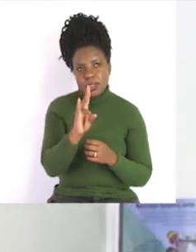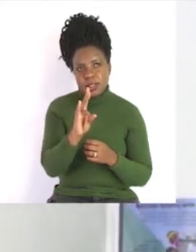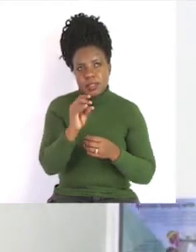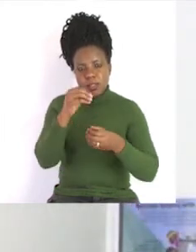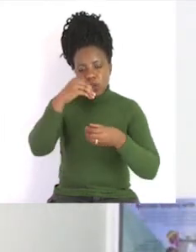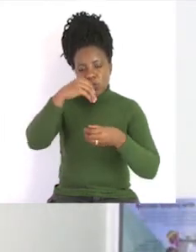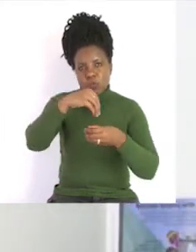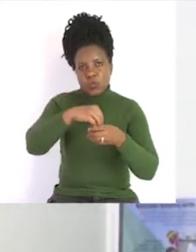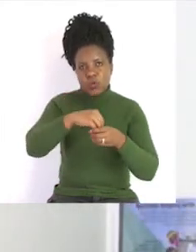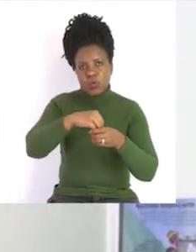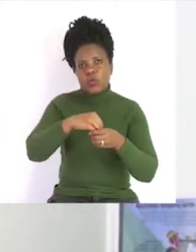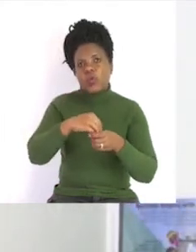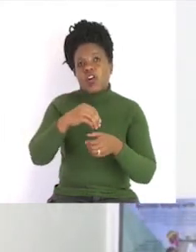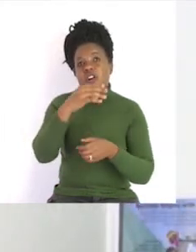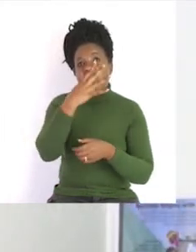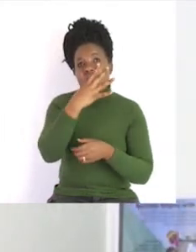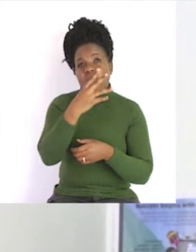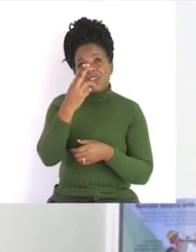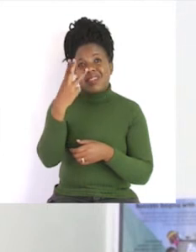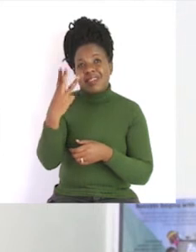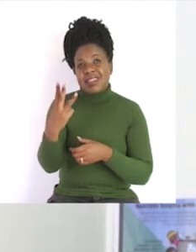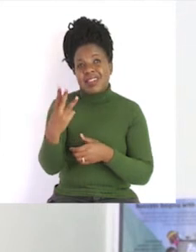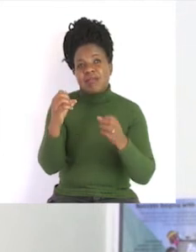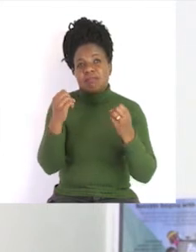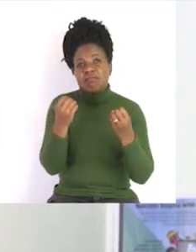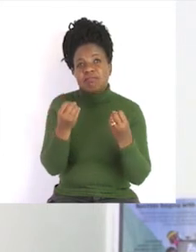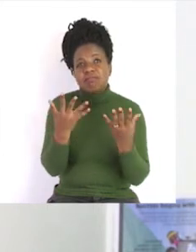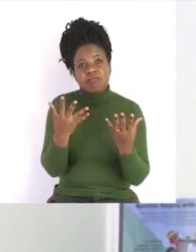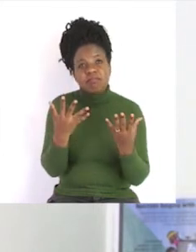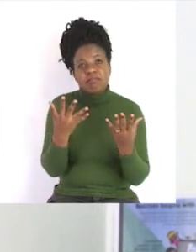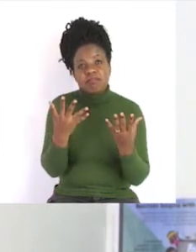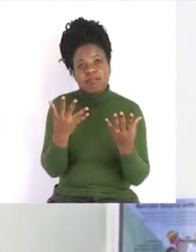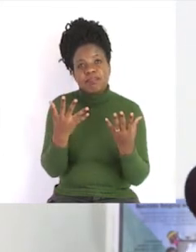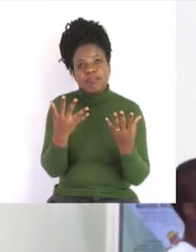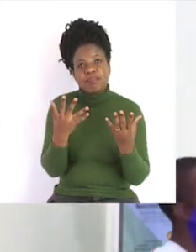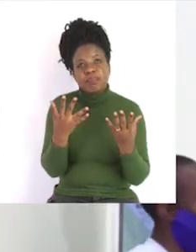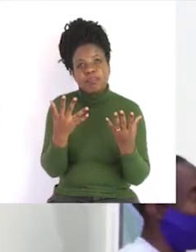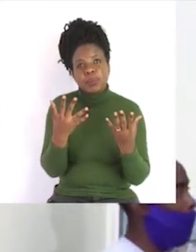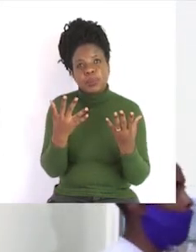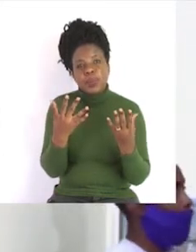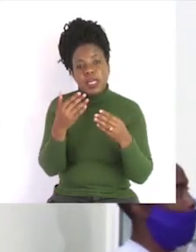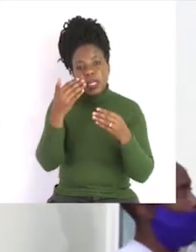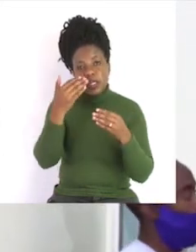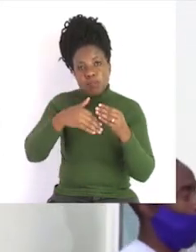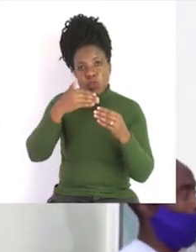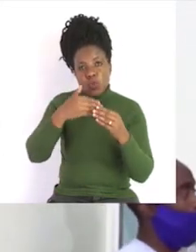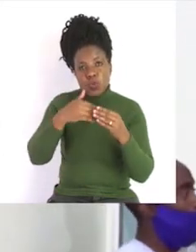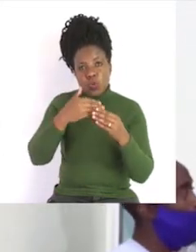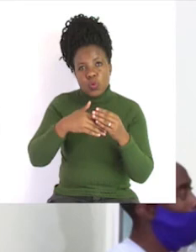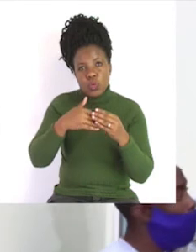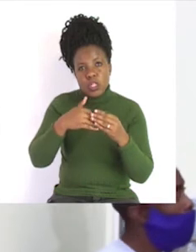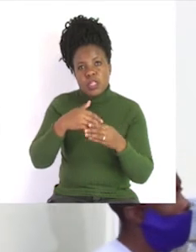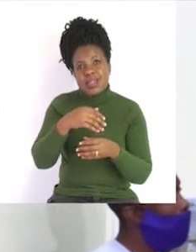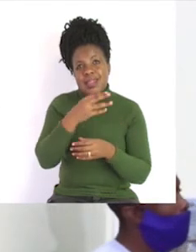we say 7 goes into 43. How many times? Clarice, help me again. Where is 33? 43.